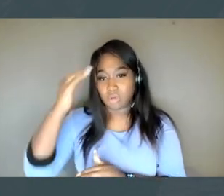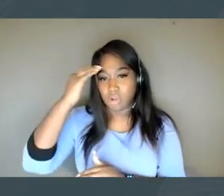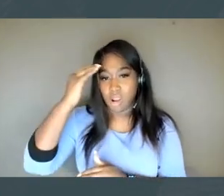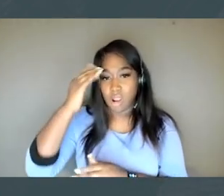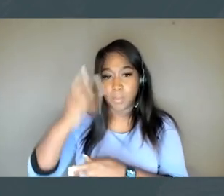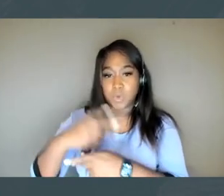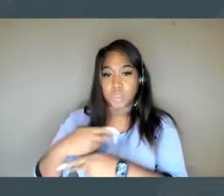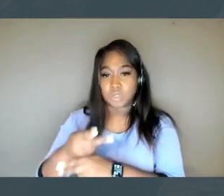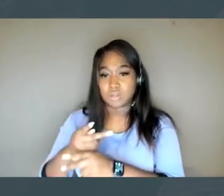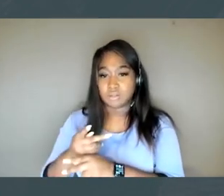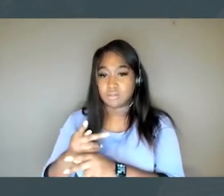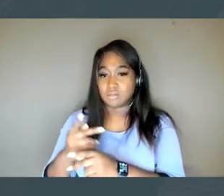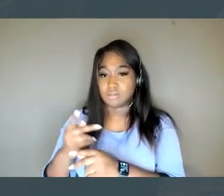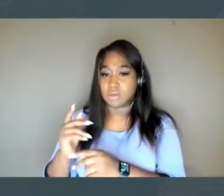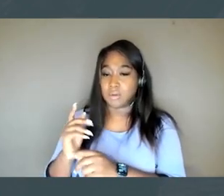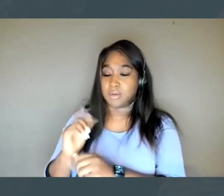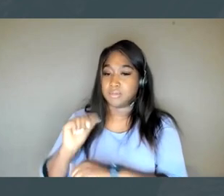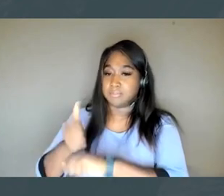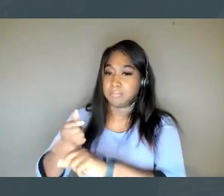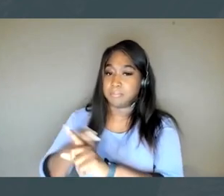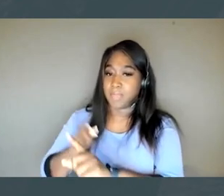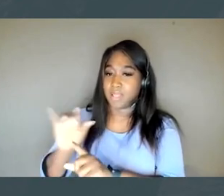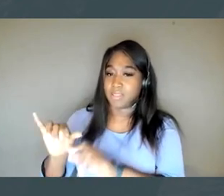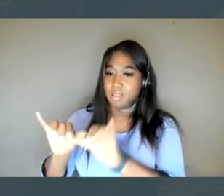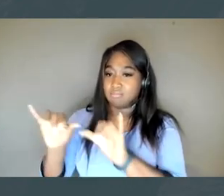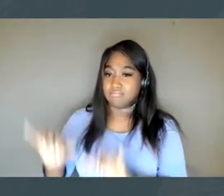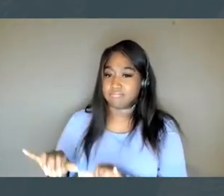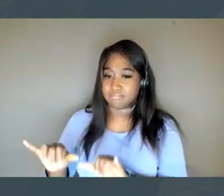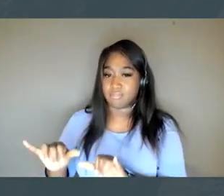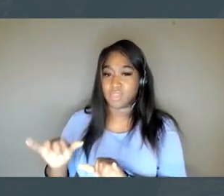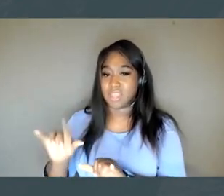knowledge, mm-hmm, disciplinary regimes.